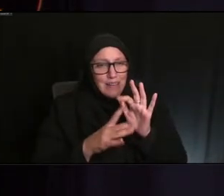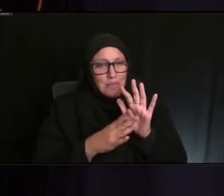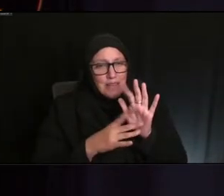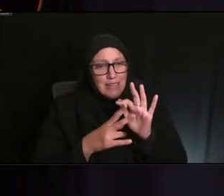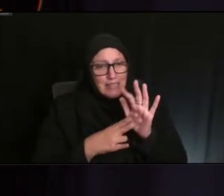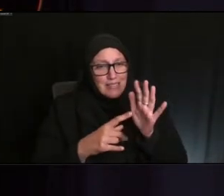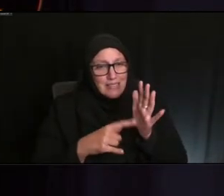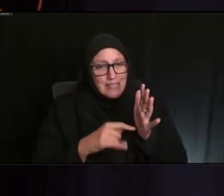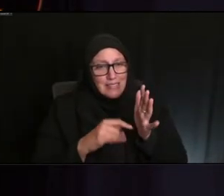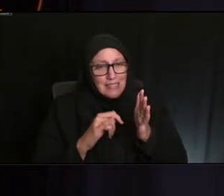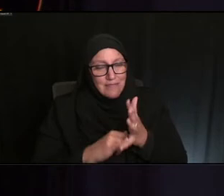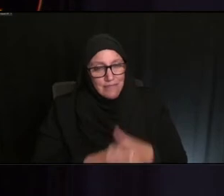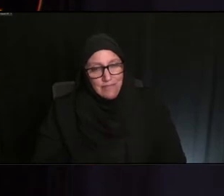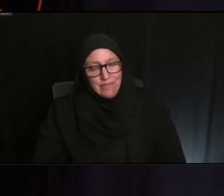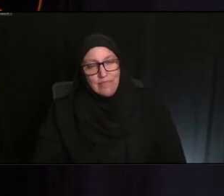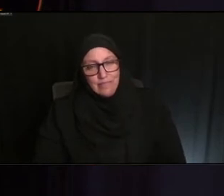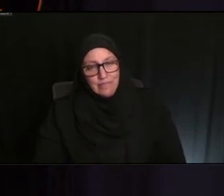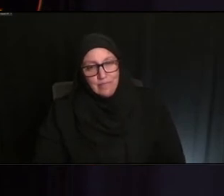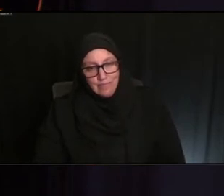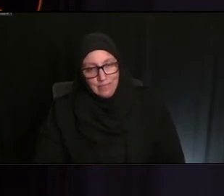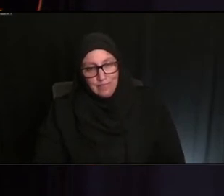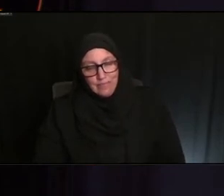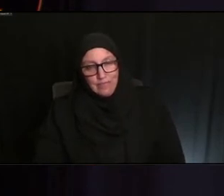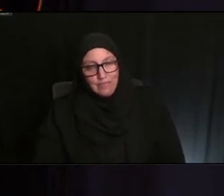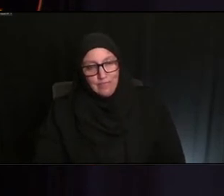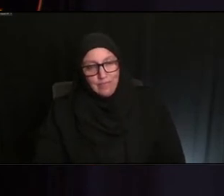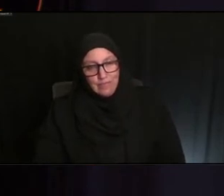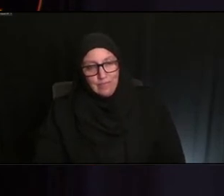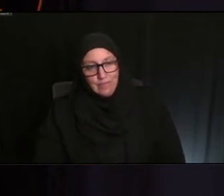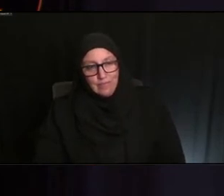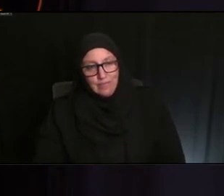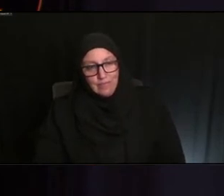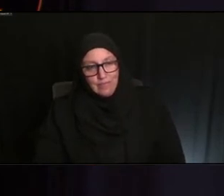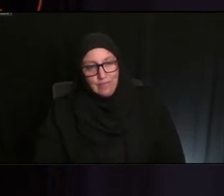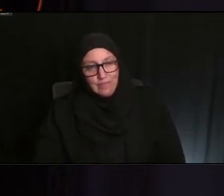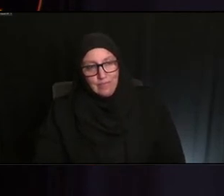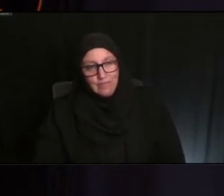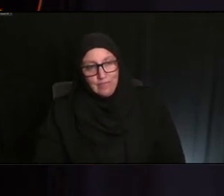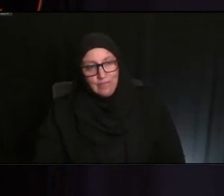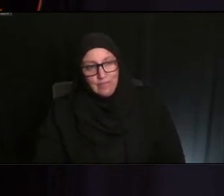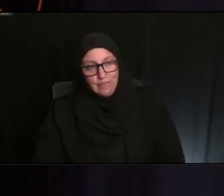Two people at this time, this was during the time of the French Revolution.